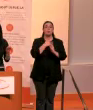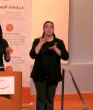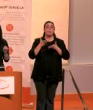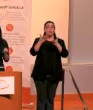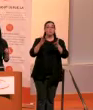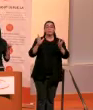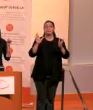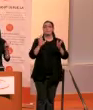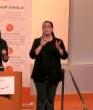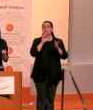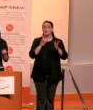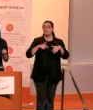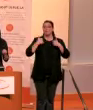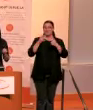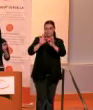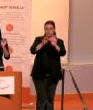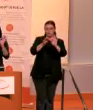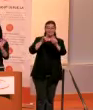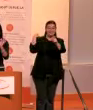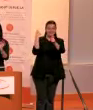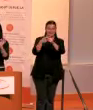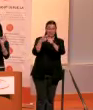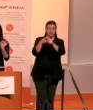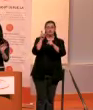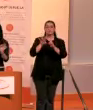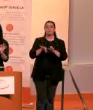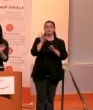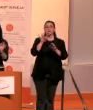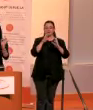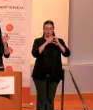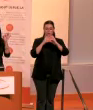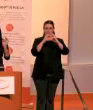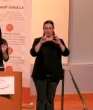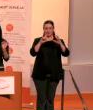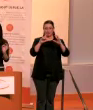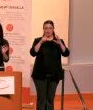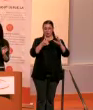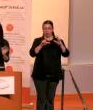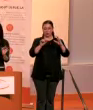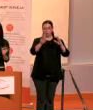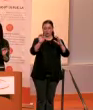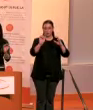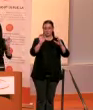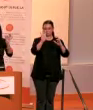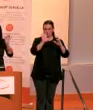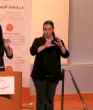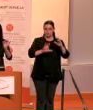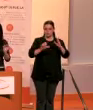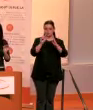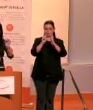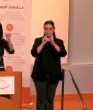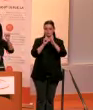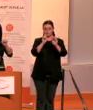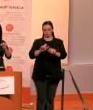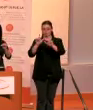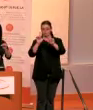live interpretation in Spanish. So you need to find the globe on the bottom of your Zoom page. Once you click on